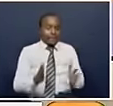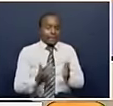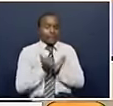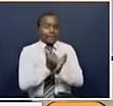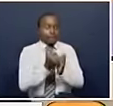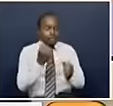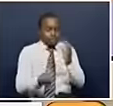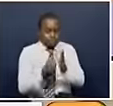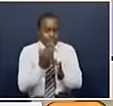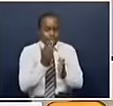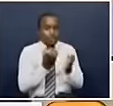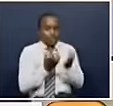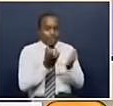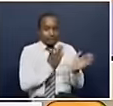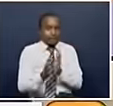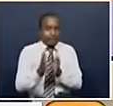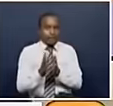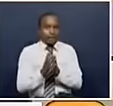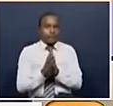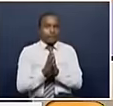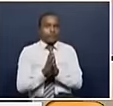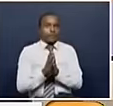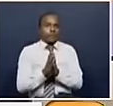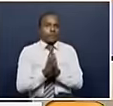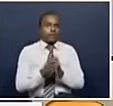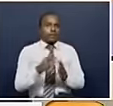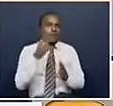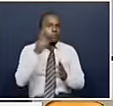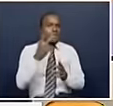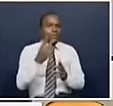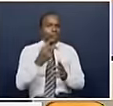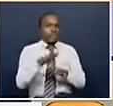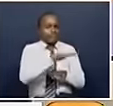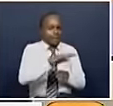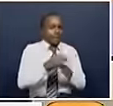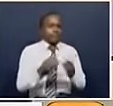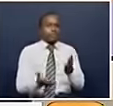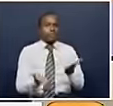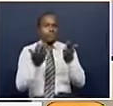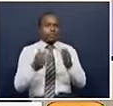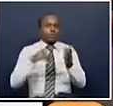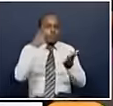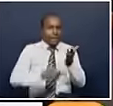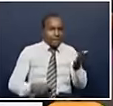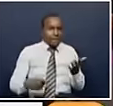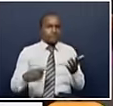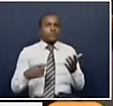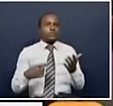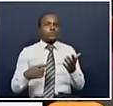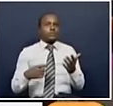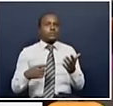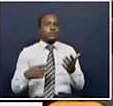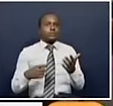and a business case, and really look at the four P's of any business. Look at the place, the promotion, you know, the pricing,